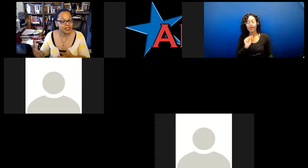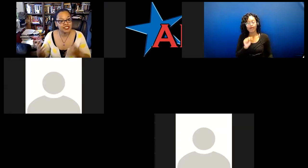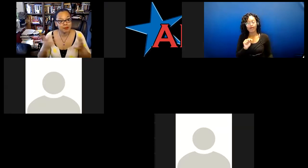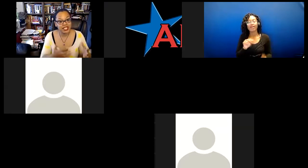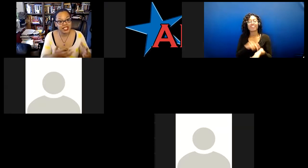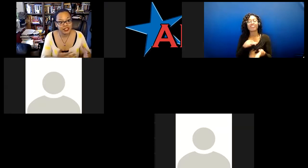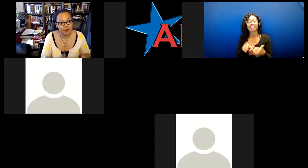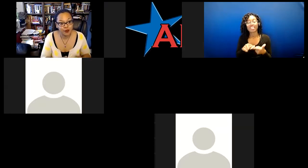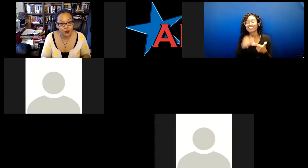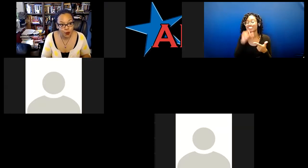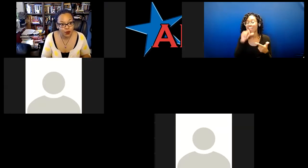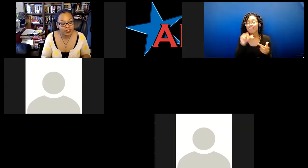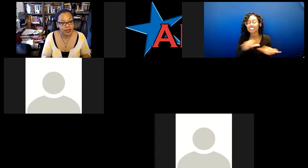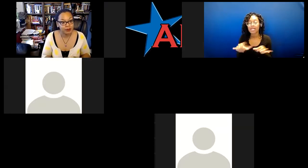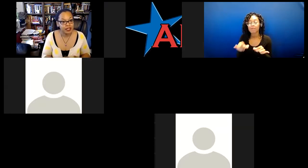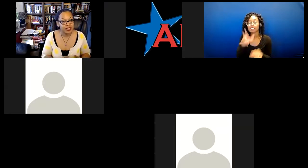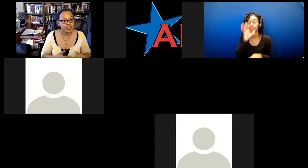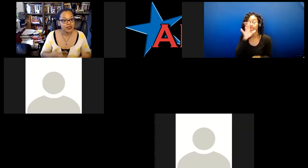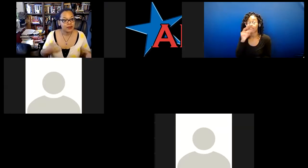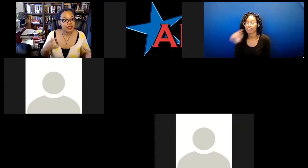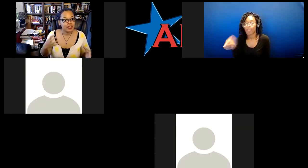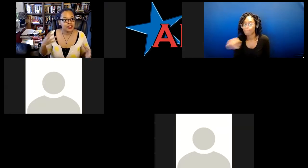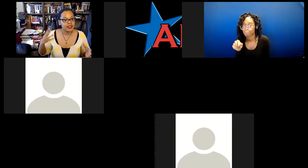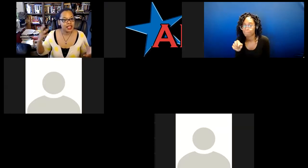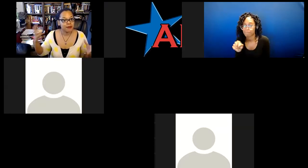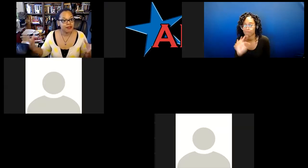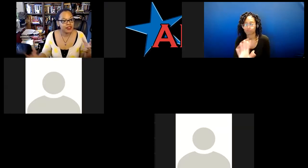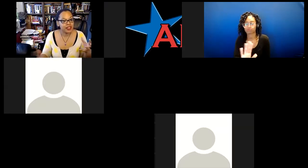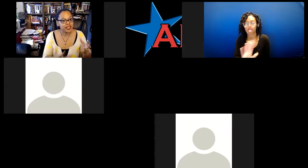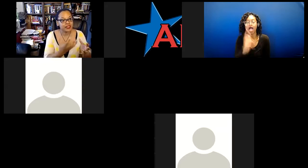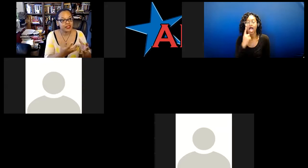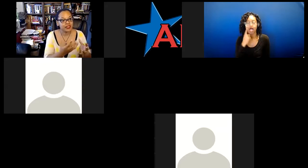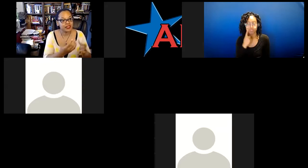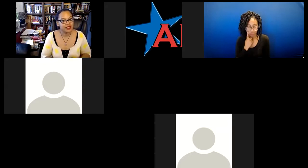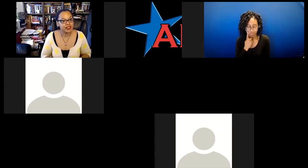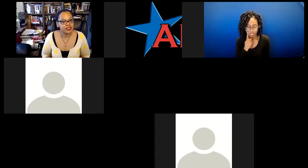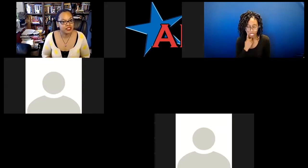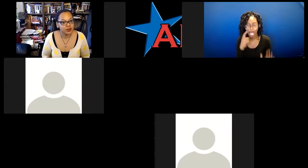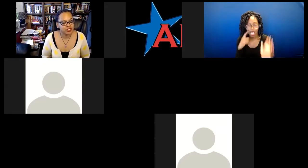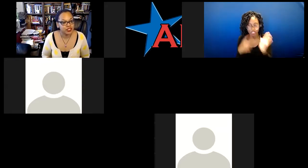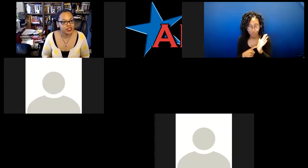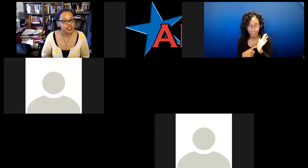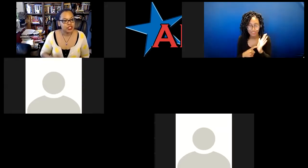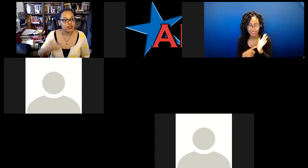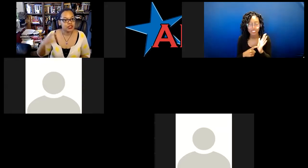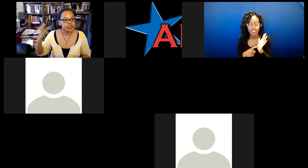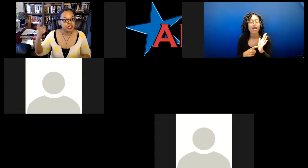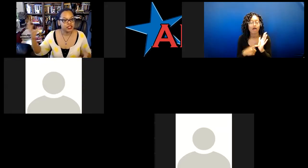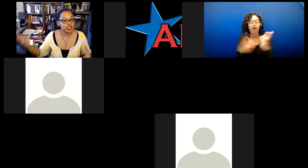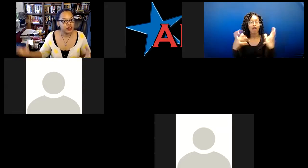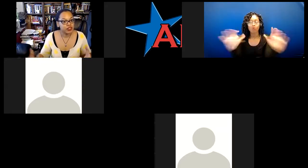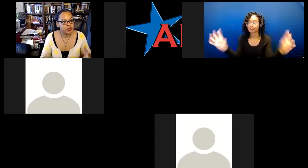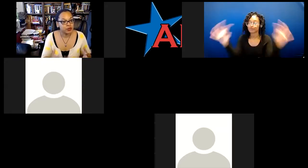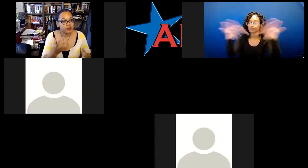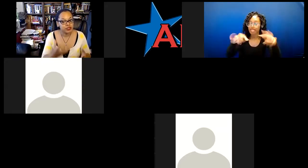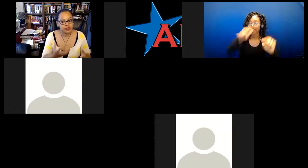as speaking for them. You can be amplifying the situation. You could be